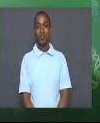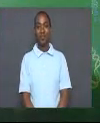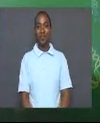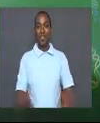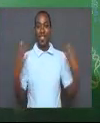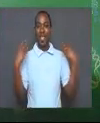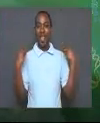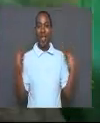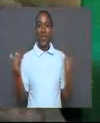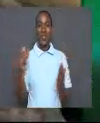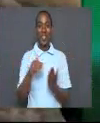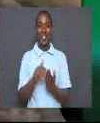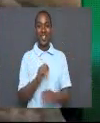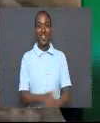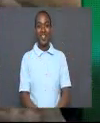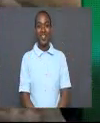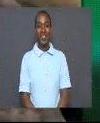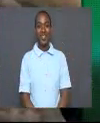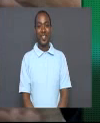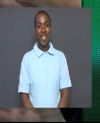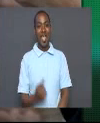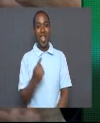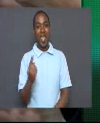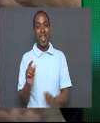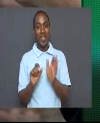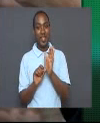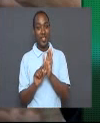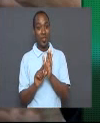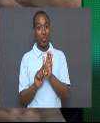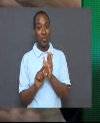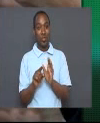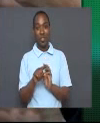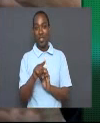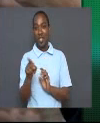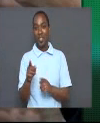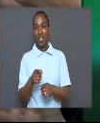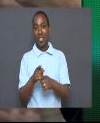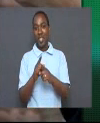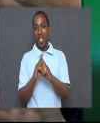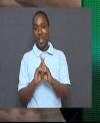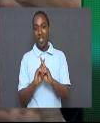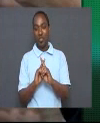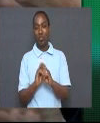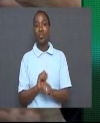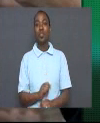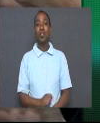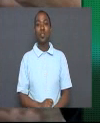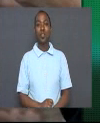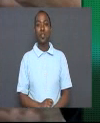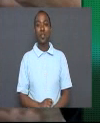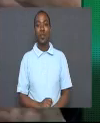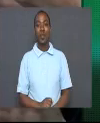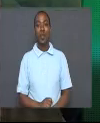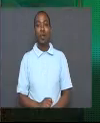Hello again. Some examples you could have said are that hands